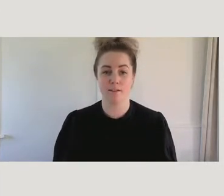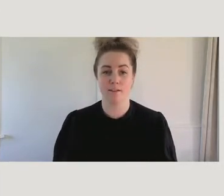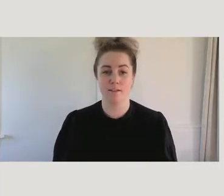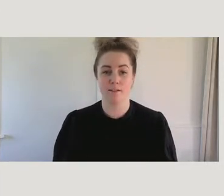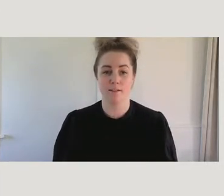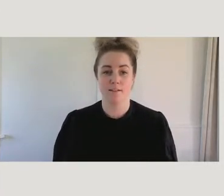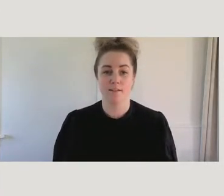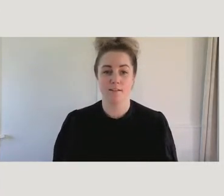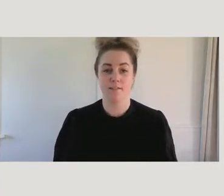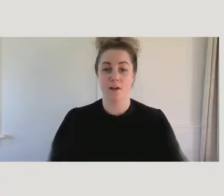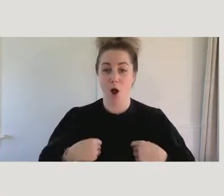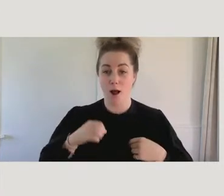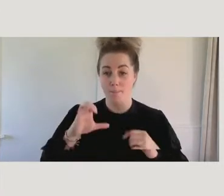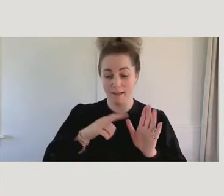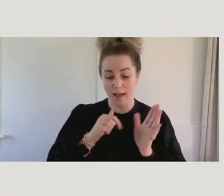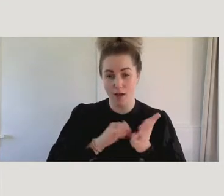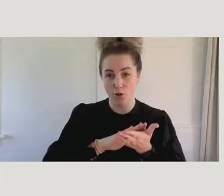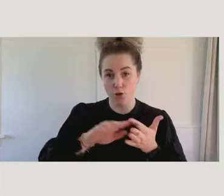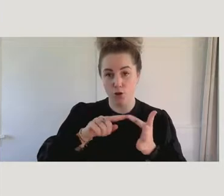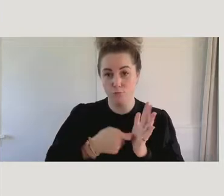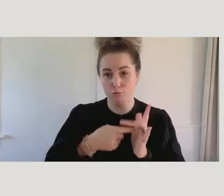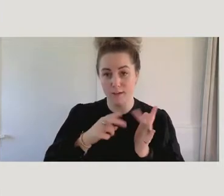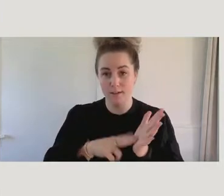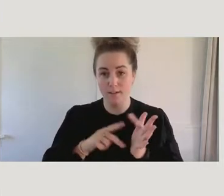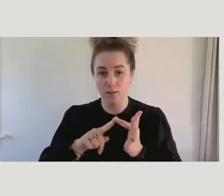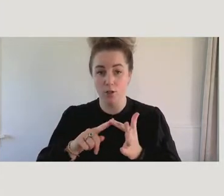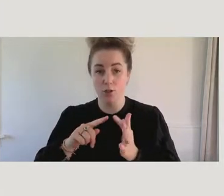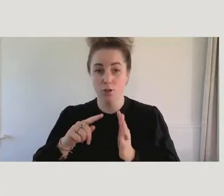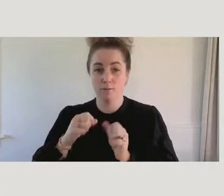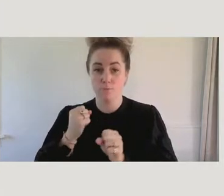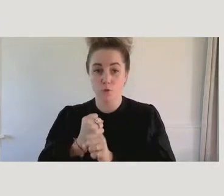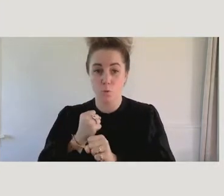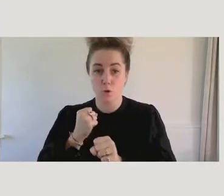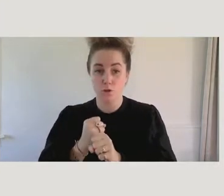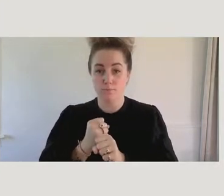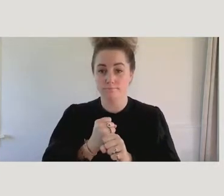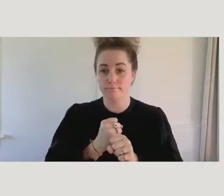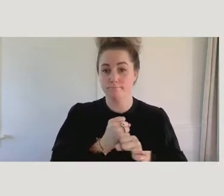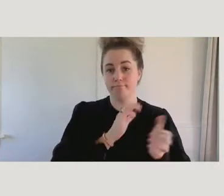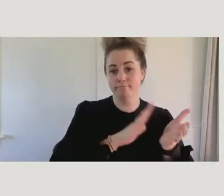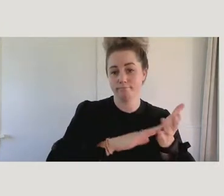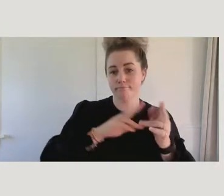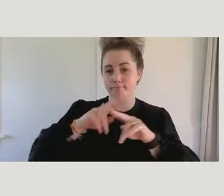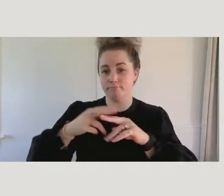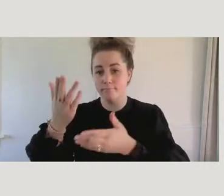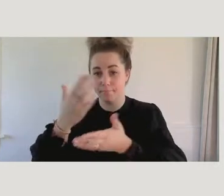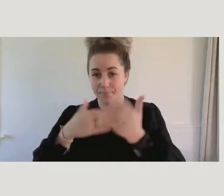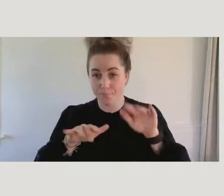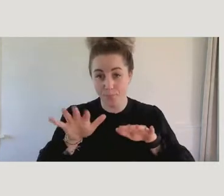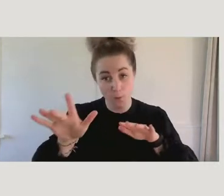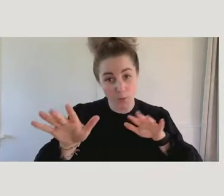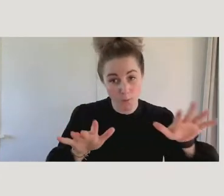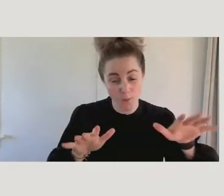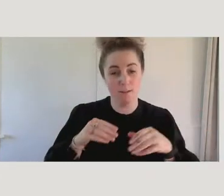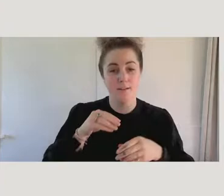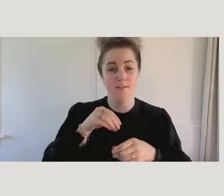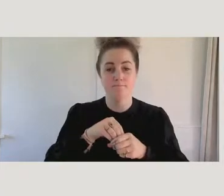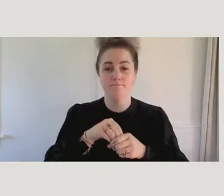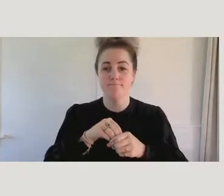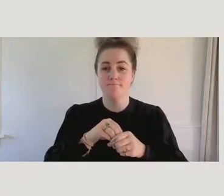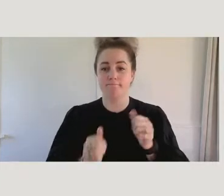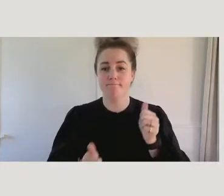I'm Catherine George I'm a daughter of Rarotonga and Achu and I'm senior advisor in our international team